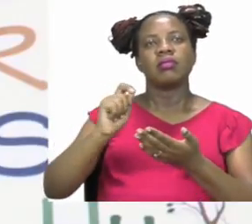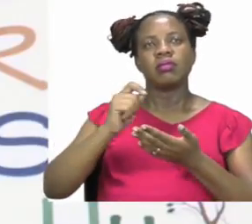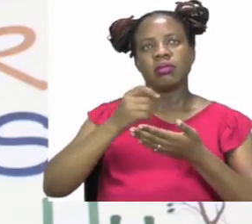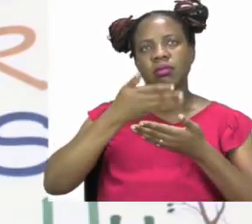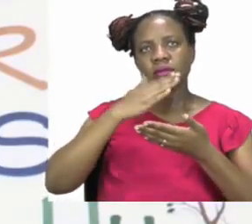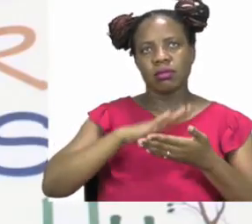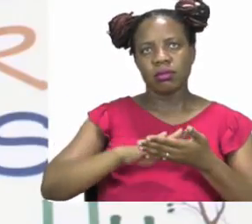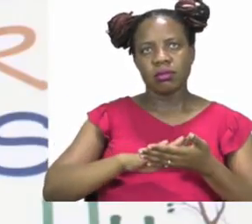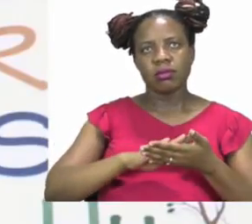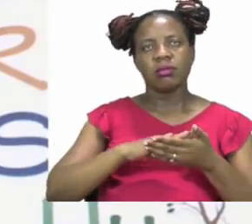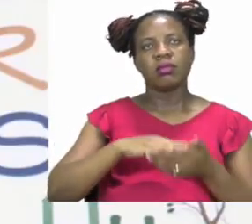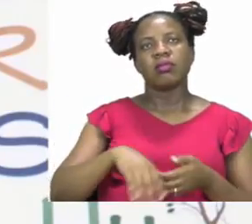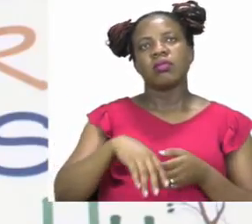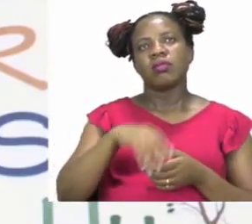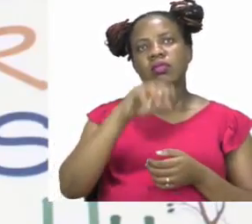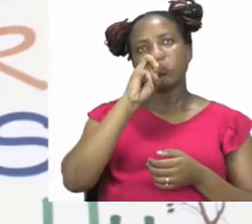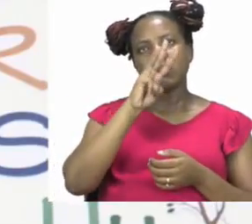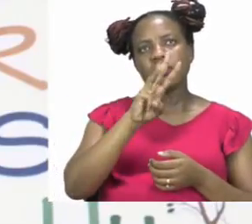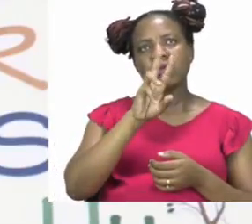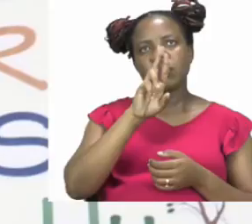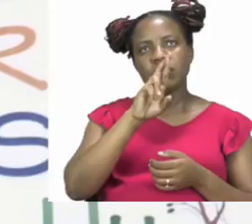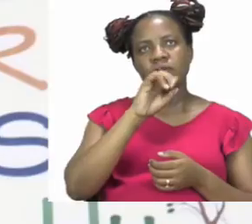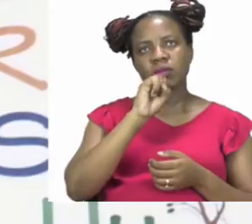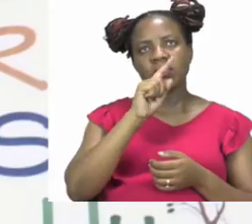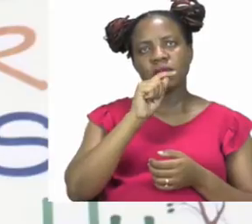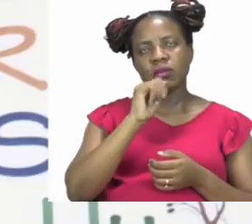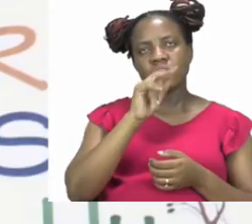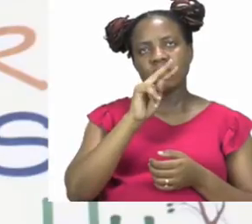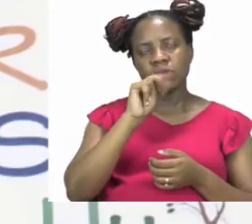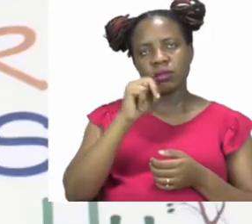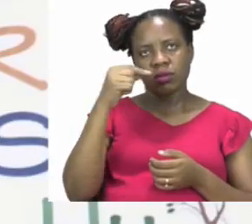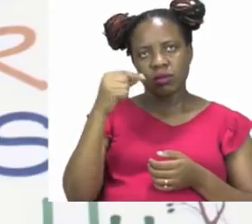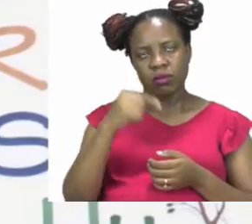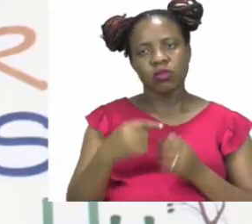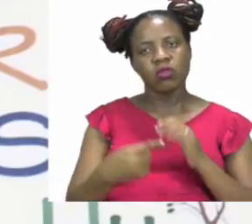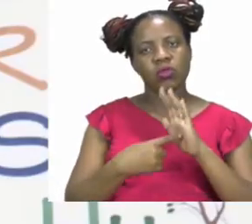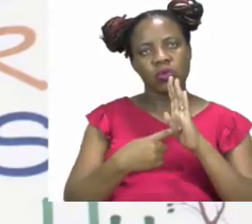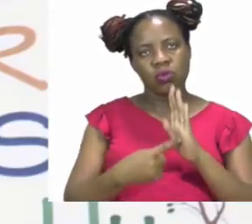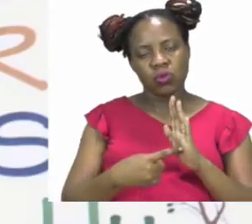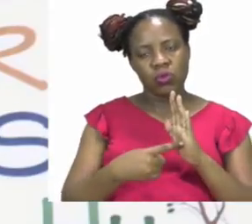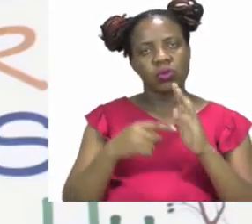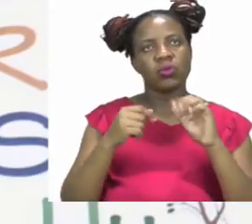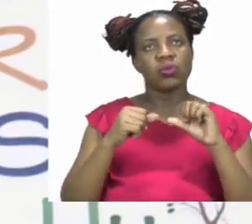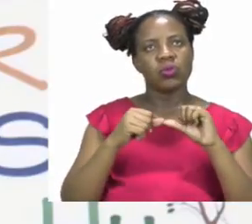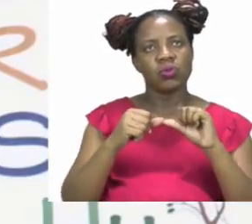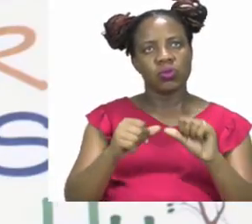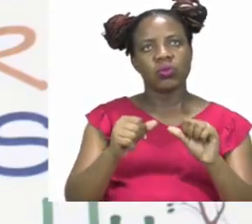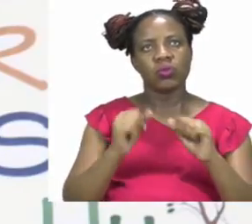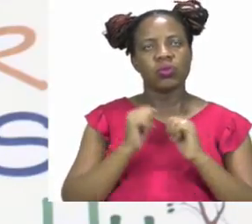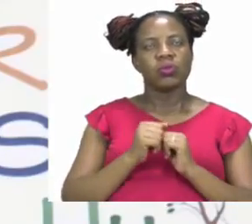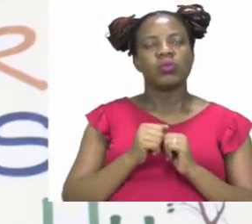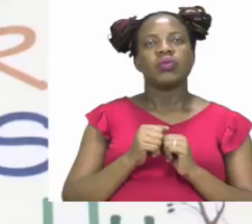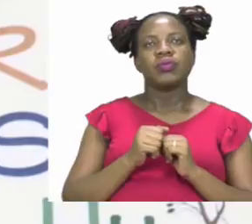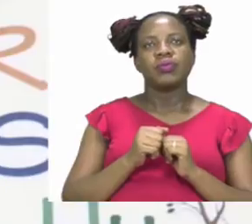present. So we change the word not write to is not writing a